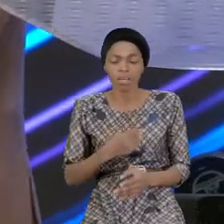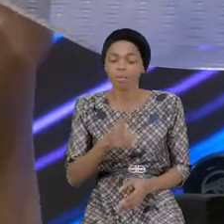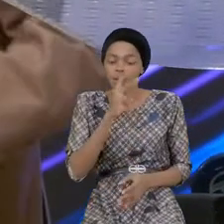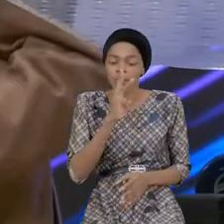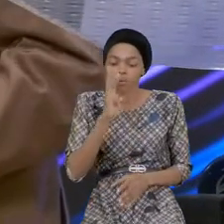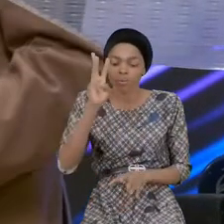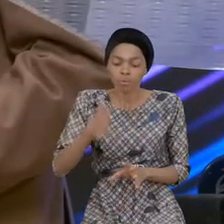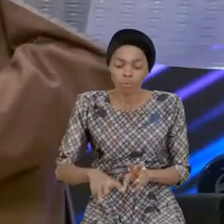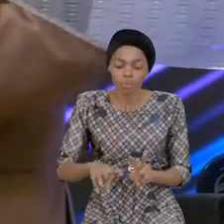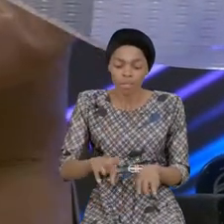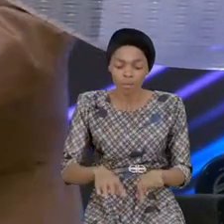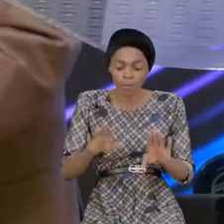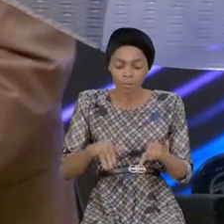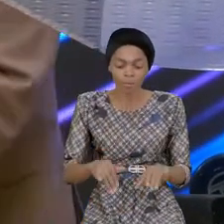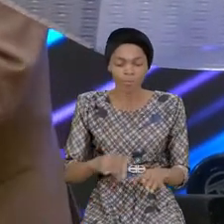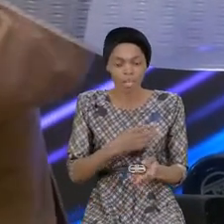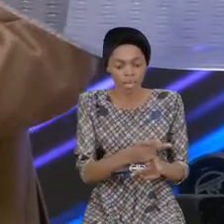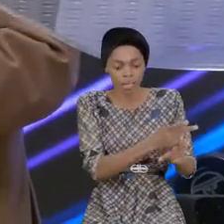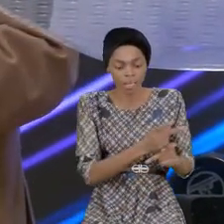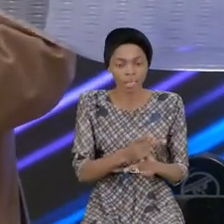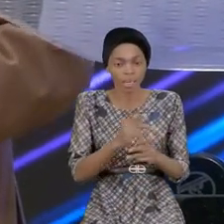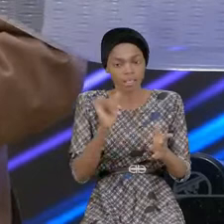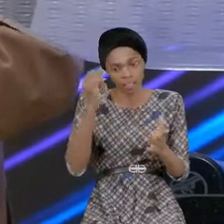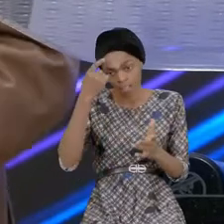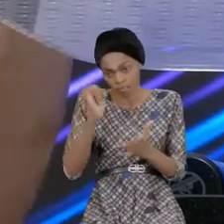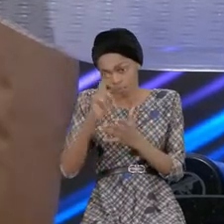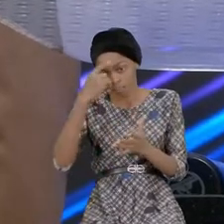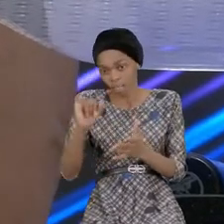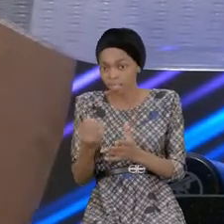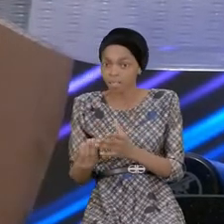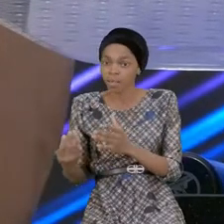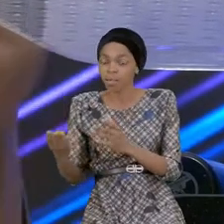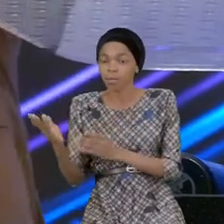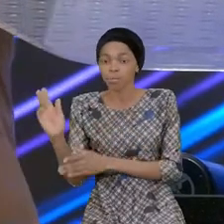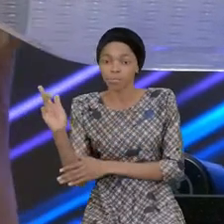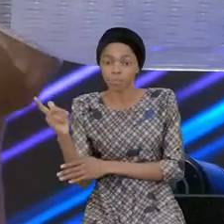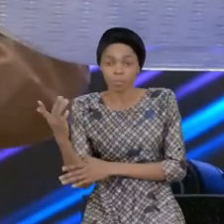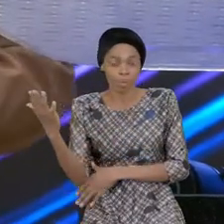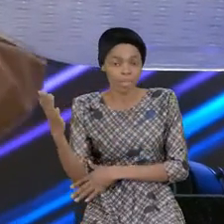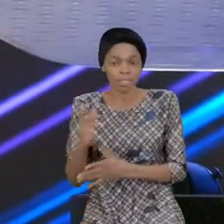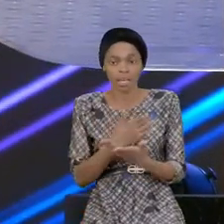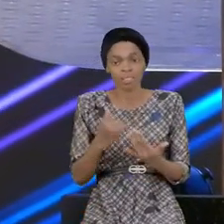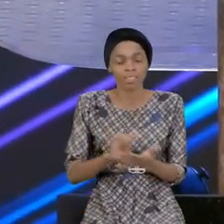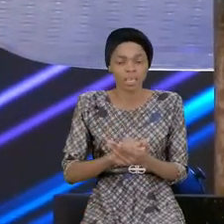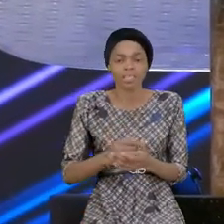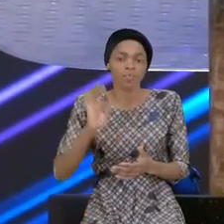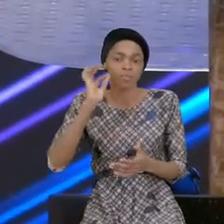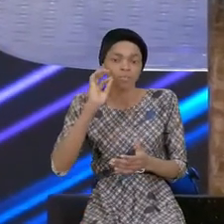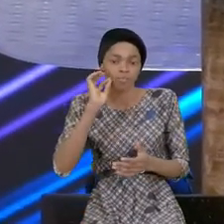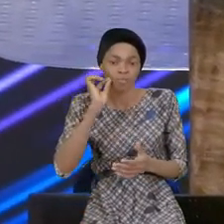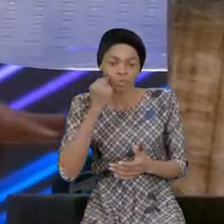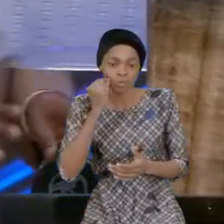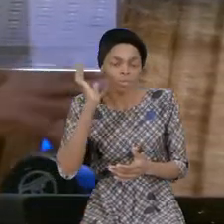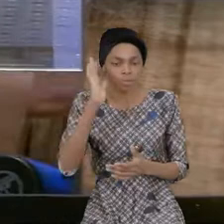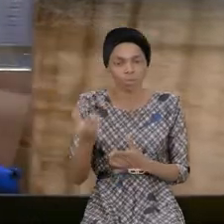by taking care, you cultivate and the fruit will come. The same thing with the Christian life. The